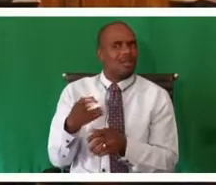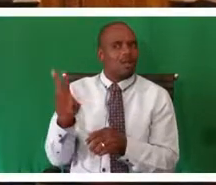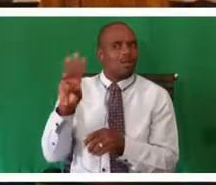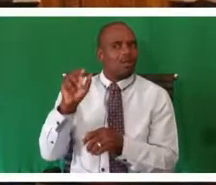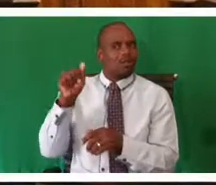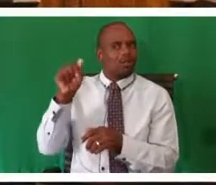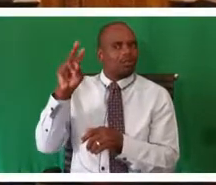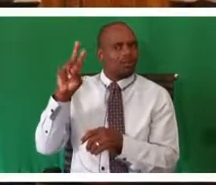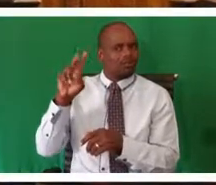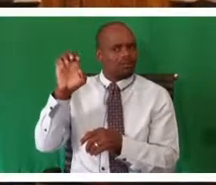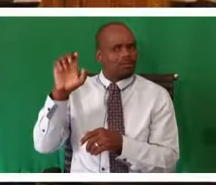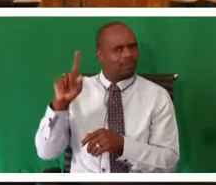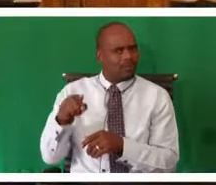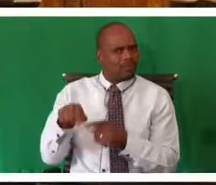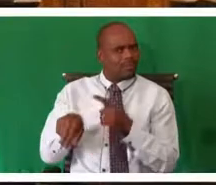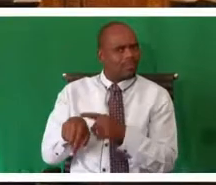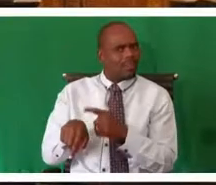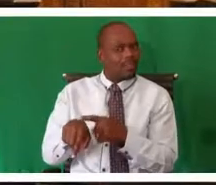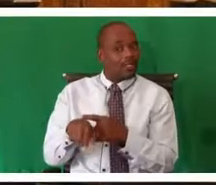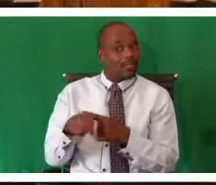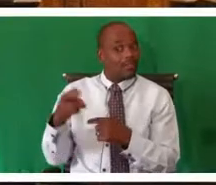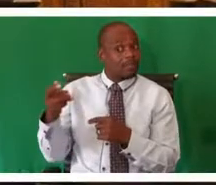completed on time.